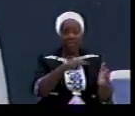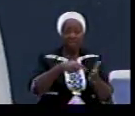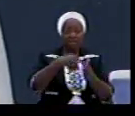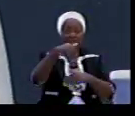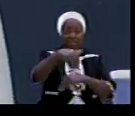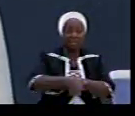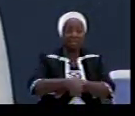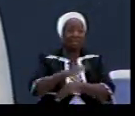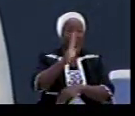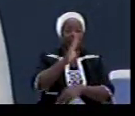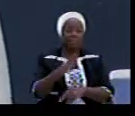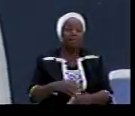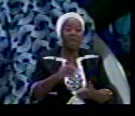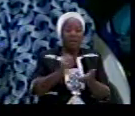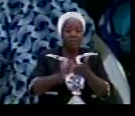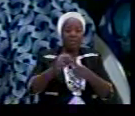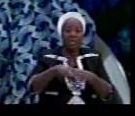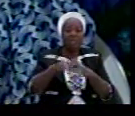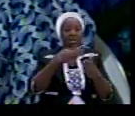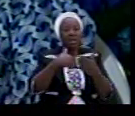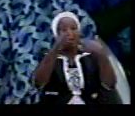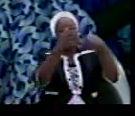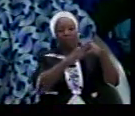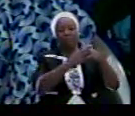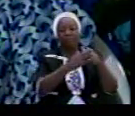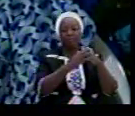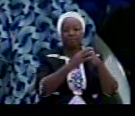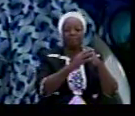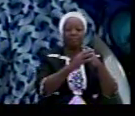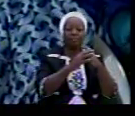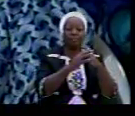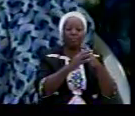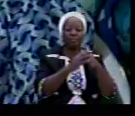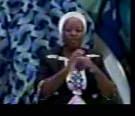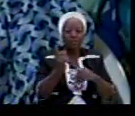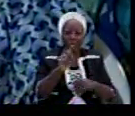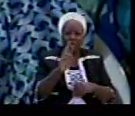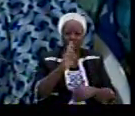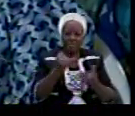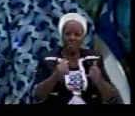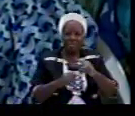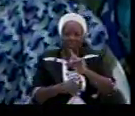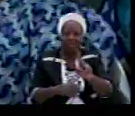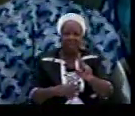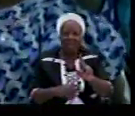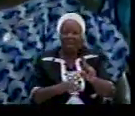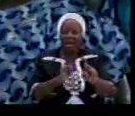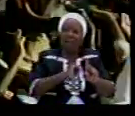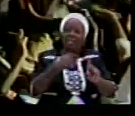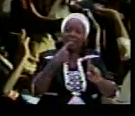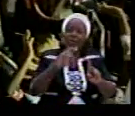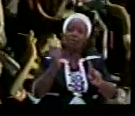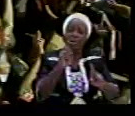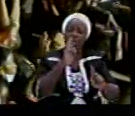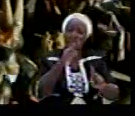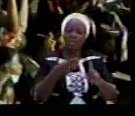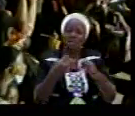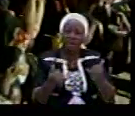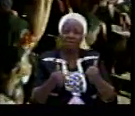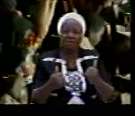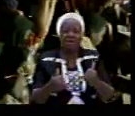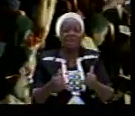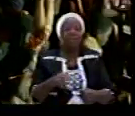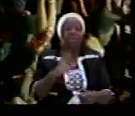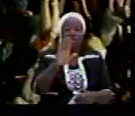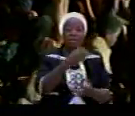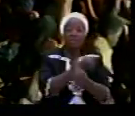be registered in heaven. Where are you? I said, where are you? Your salvation